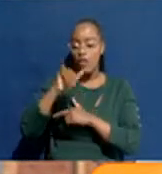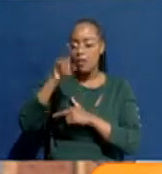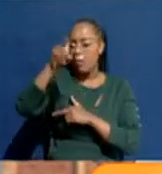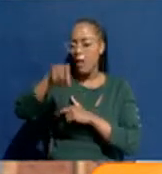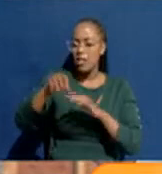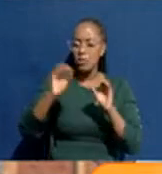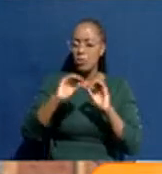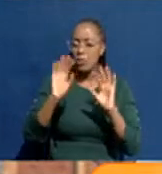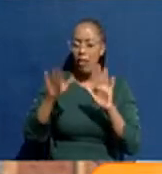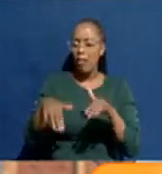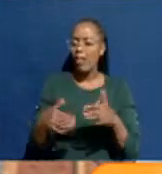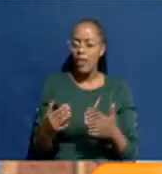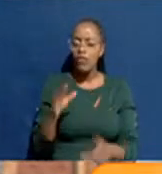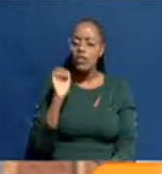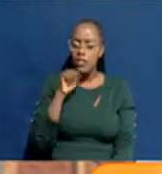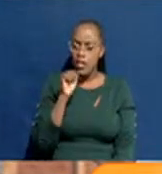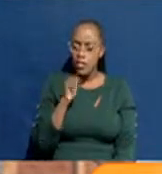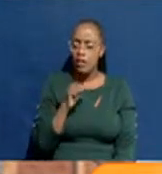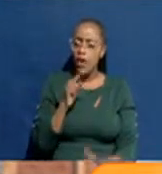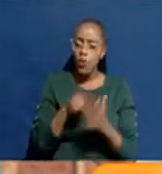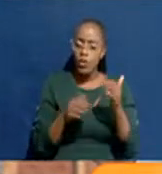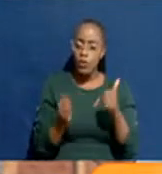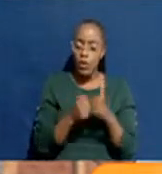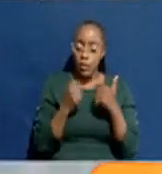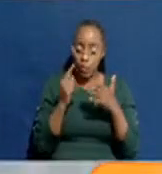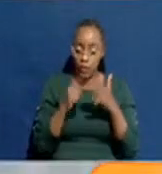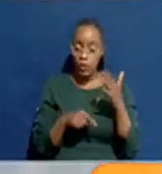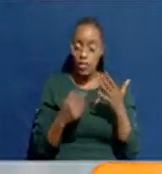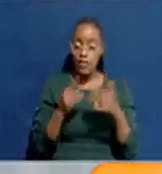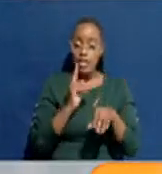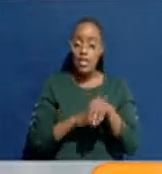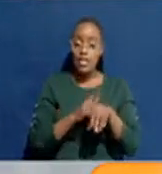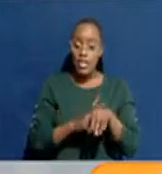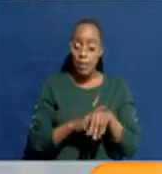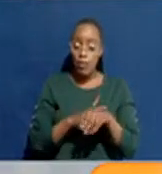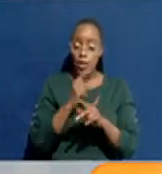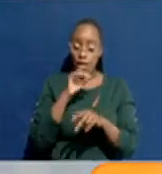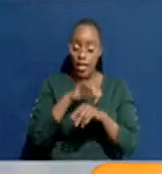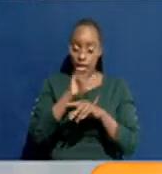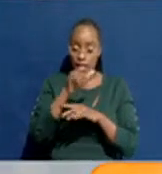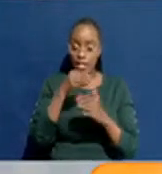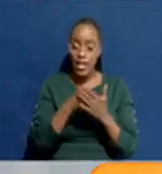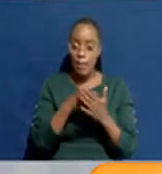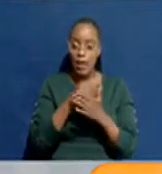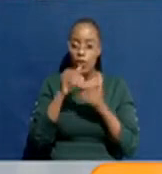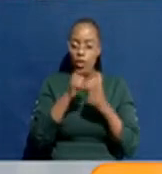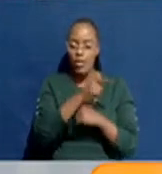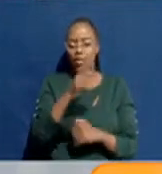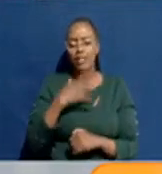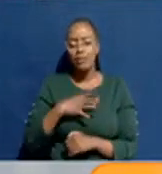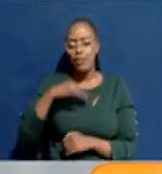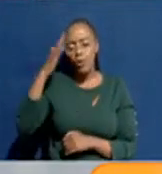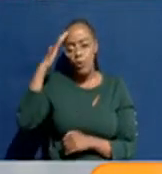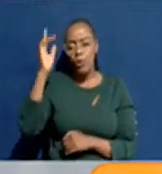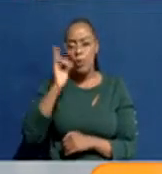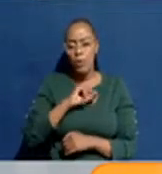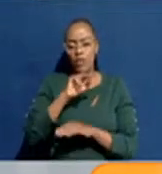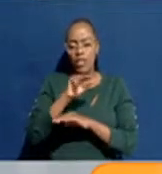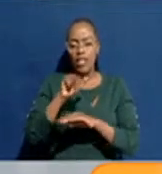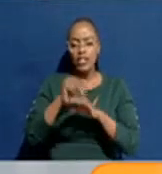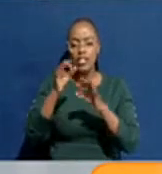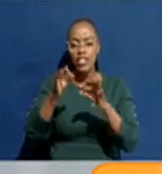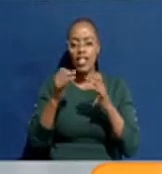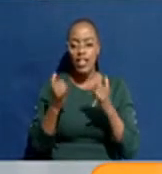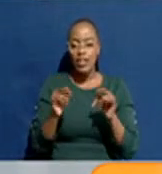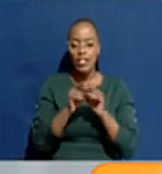be? Or it will be. What will happen is this. Once we park this money, and all these people know, in the Treasury now,